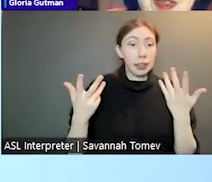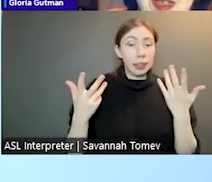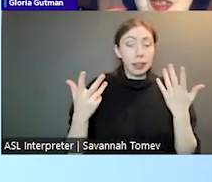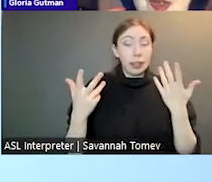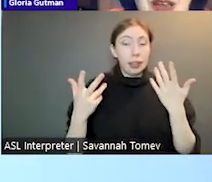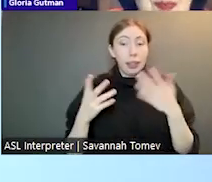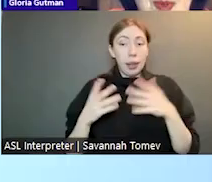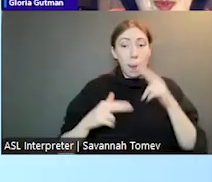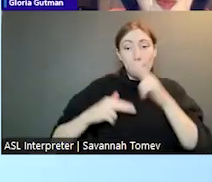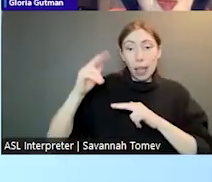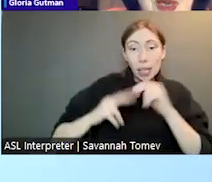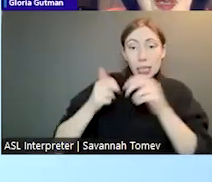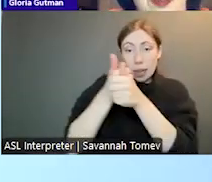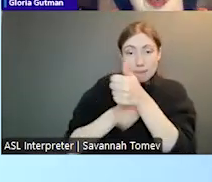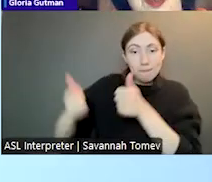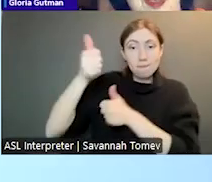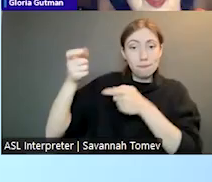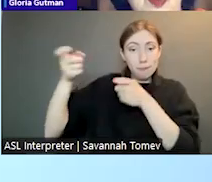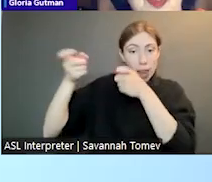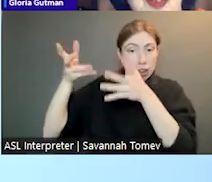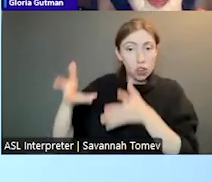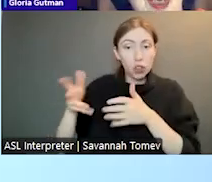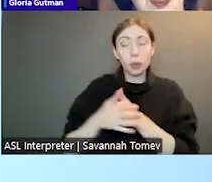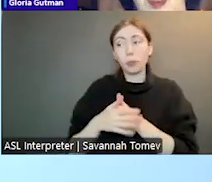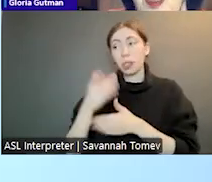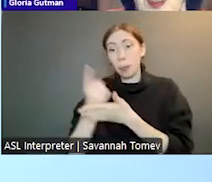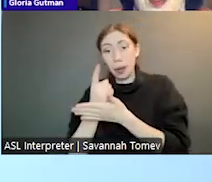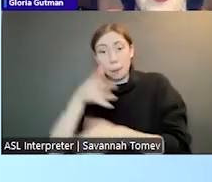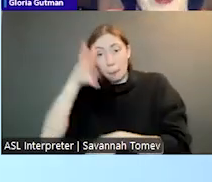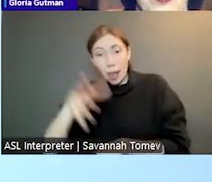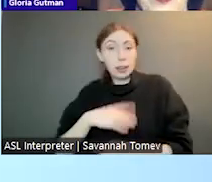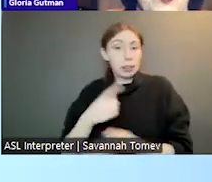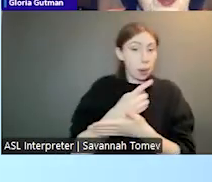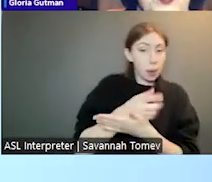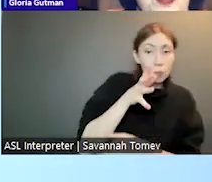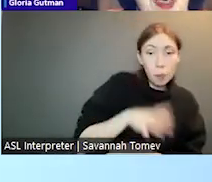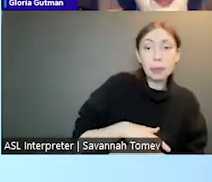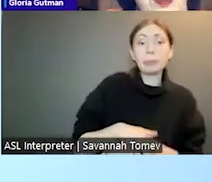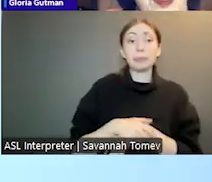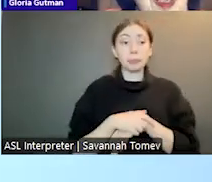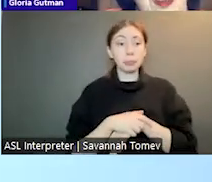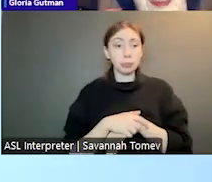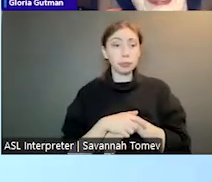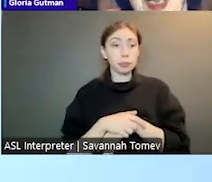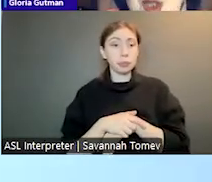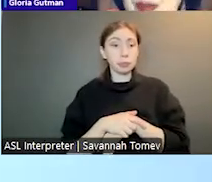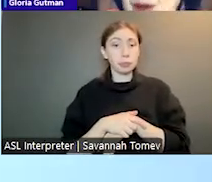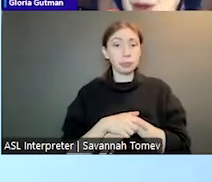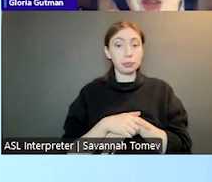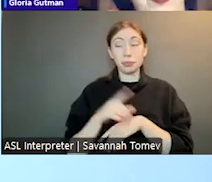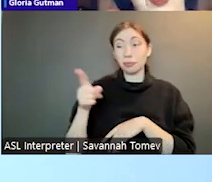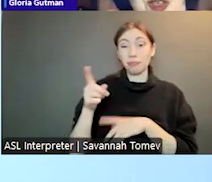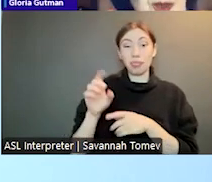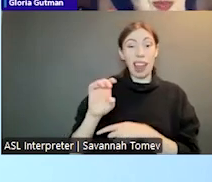In one case, that person was male. In another case, it was female. They talked about an